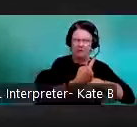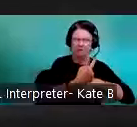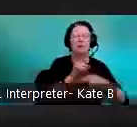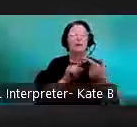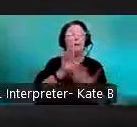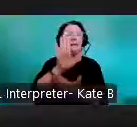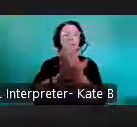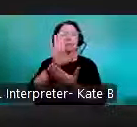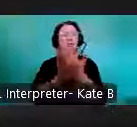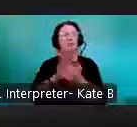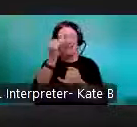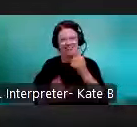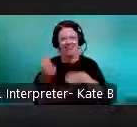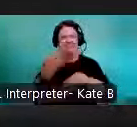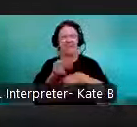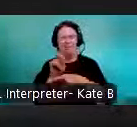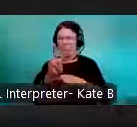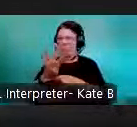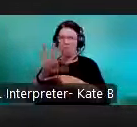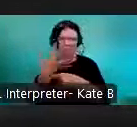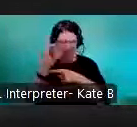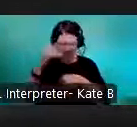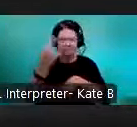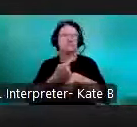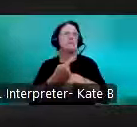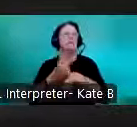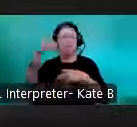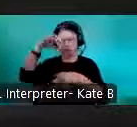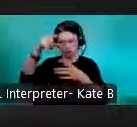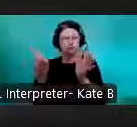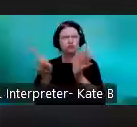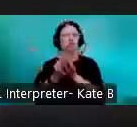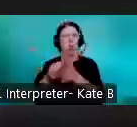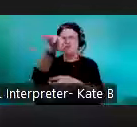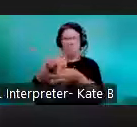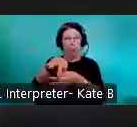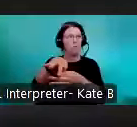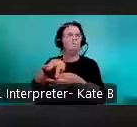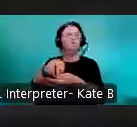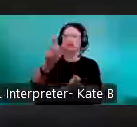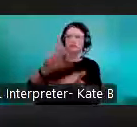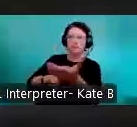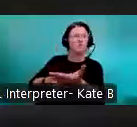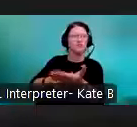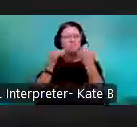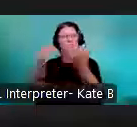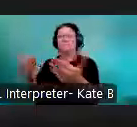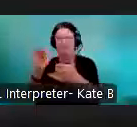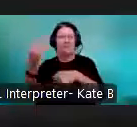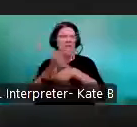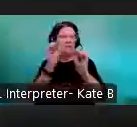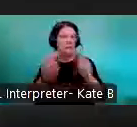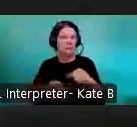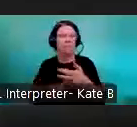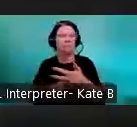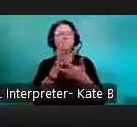person on election day. We are fortunate that you can register to vote on election day,